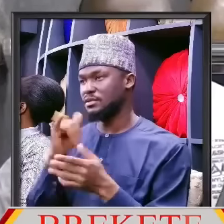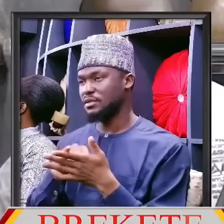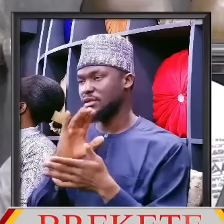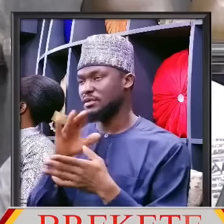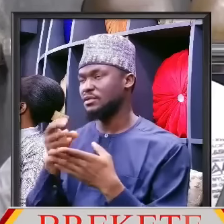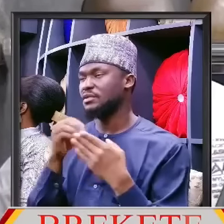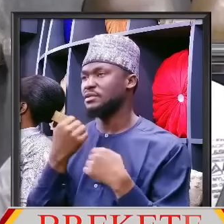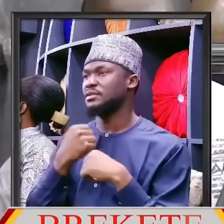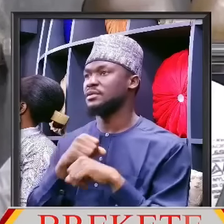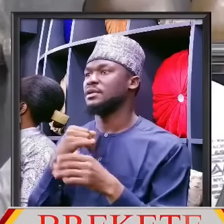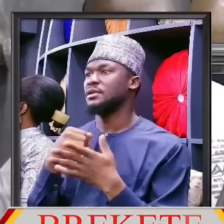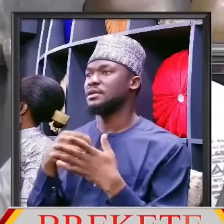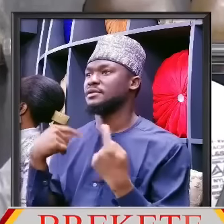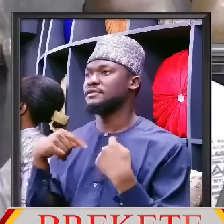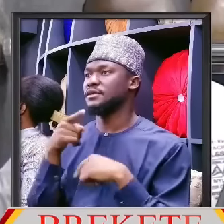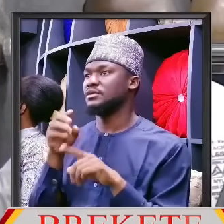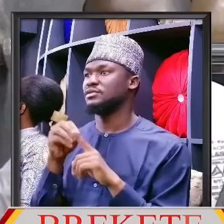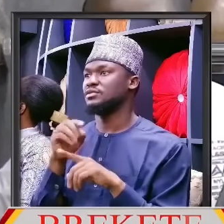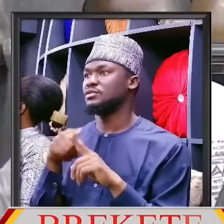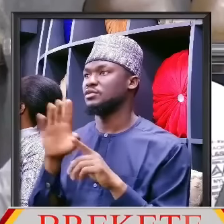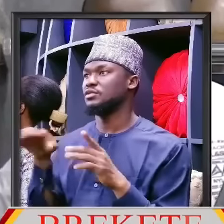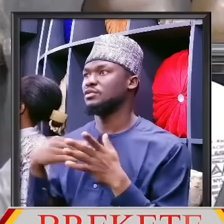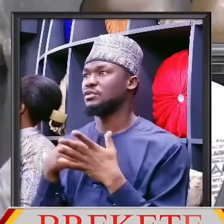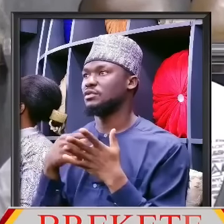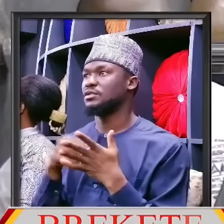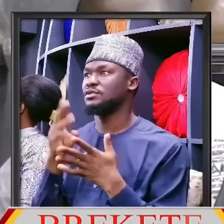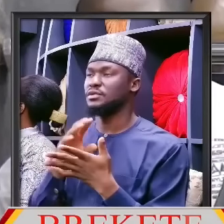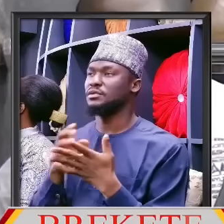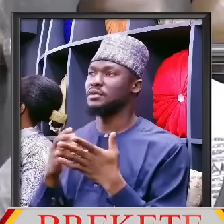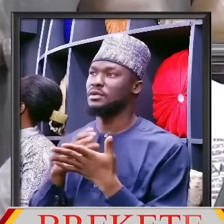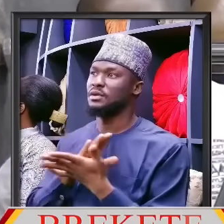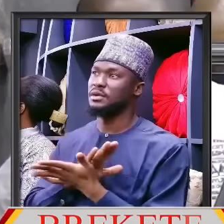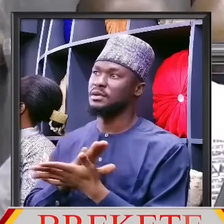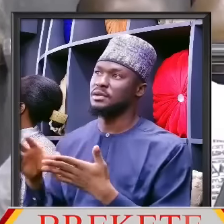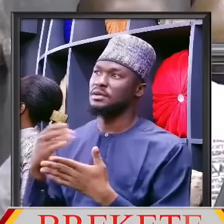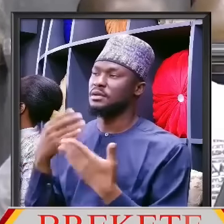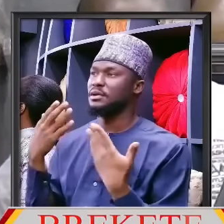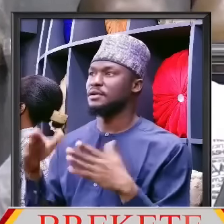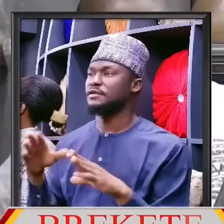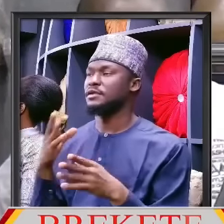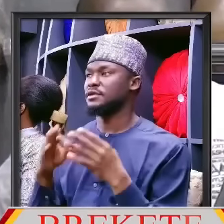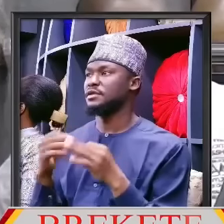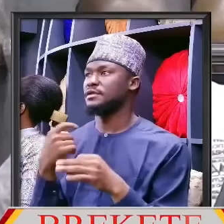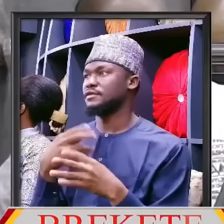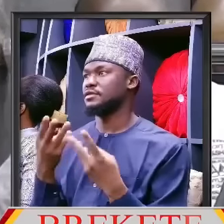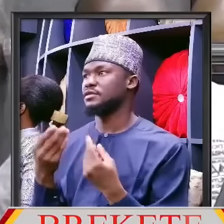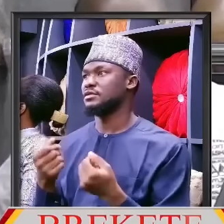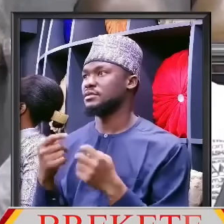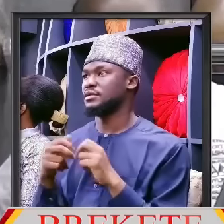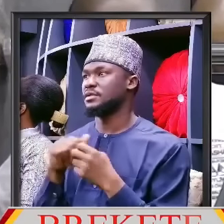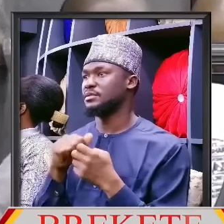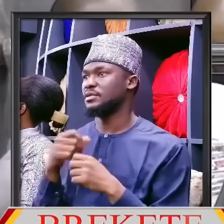own side, on he pain on our too, but all of this we go clean them up. As soon as we get this problem resolved. You